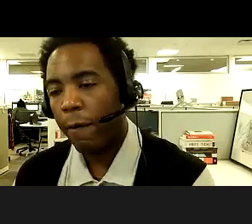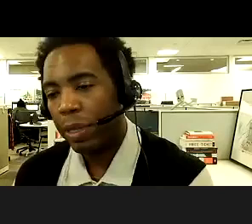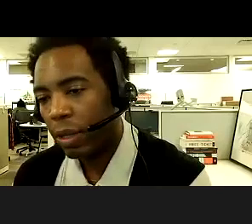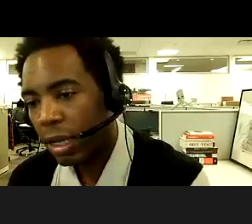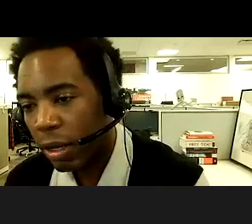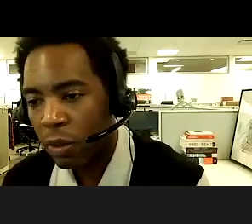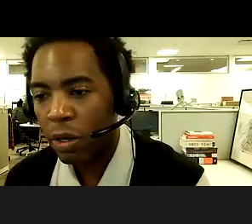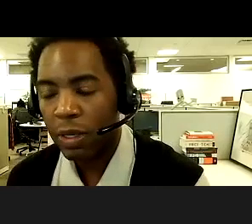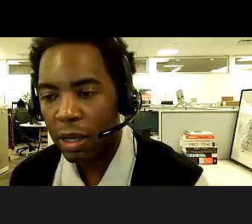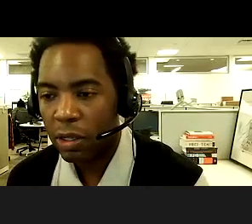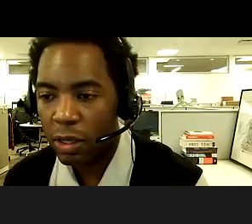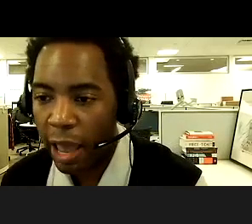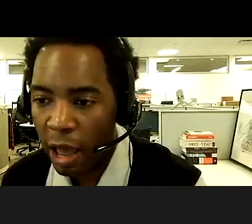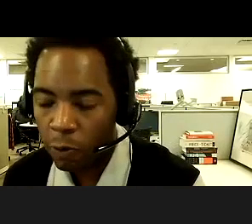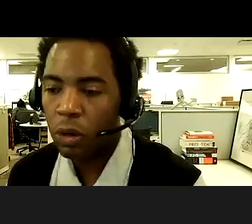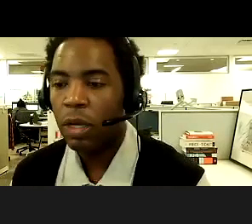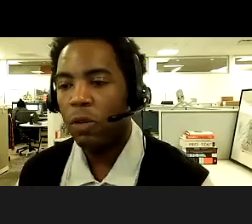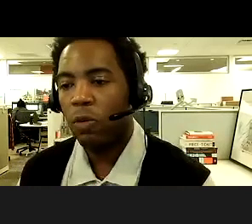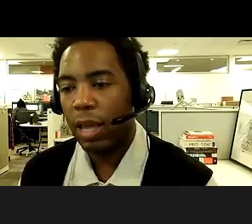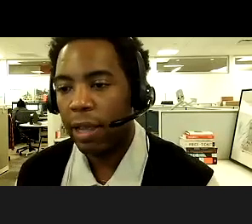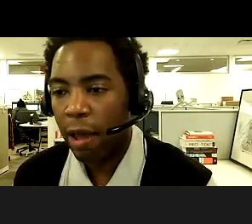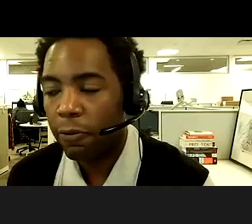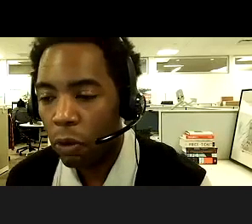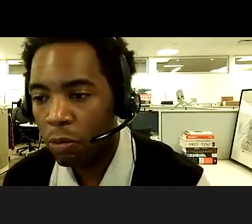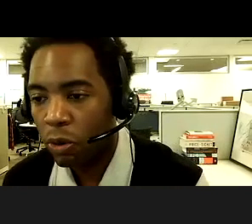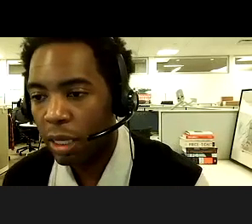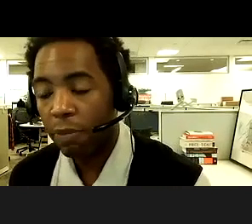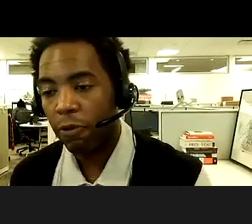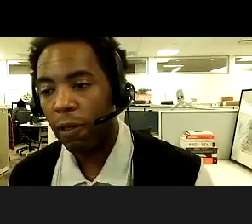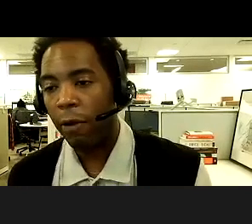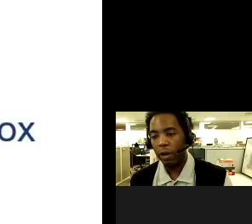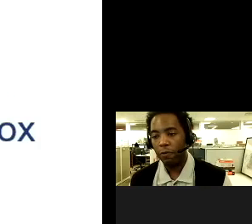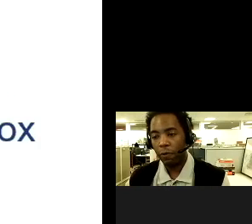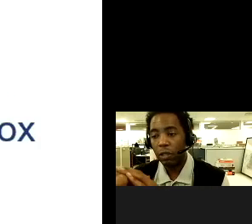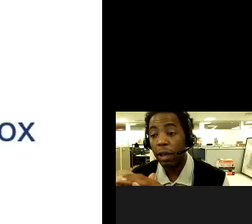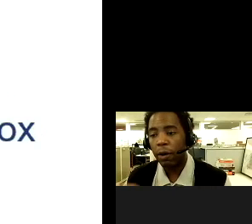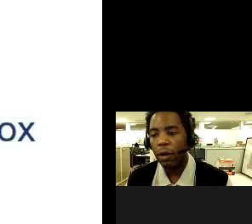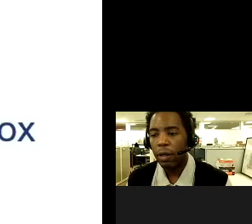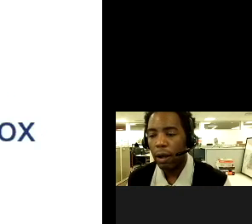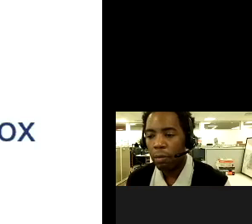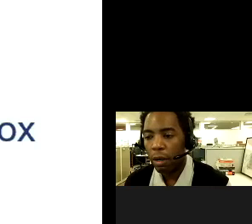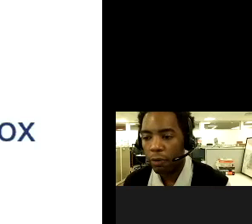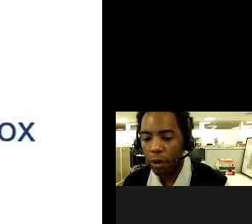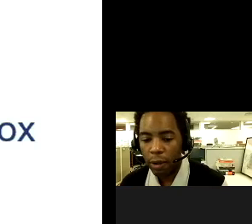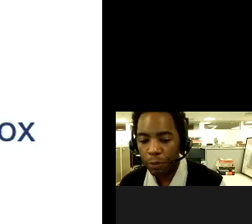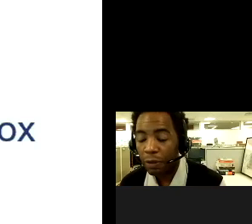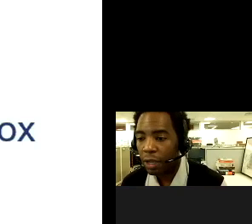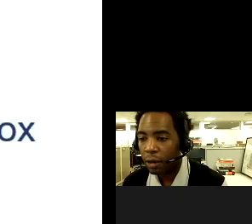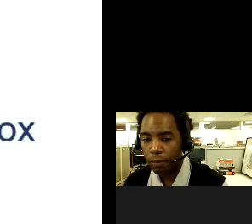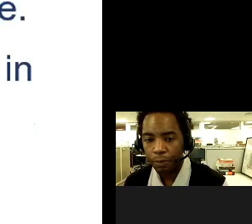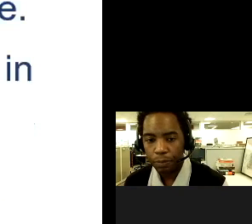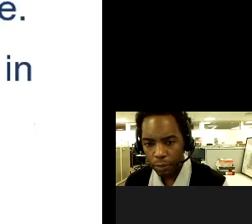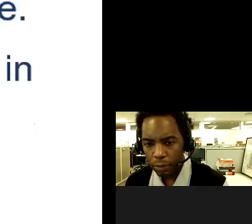um, and healed, you know, it's not just a scab over. You want that scab to form. want that scab to fall off and have a fresh layer, um, of, um,